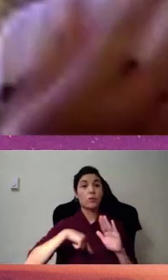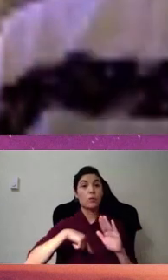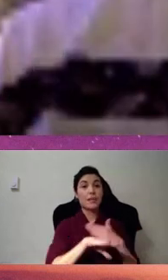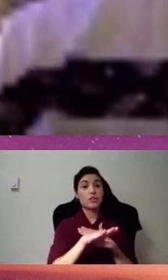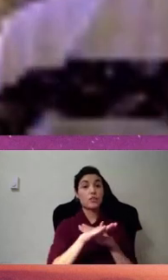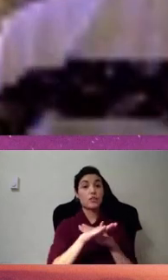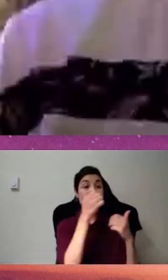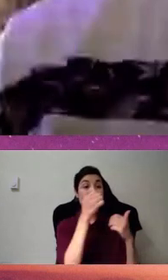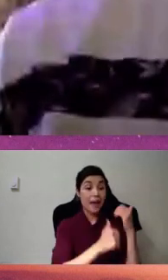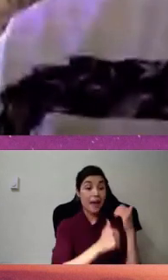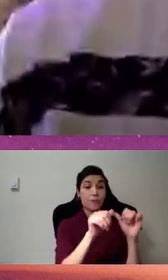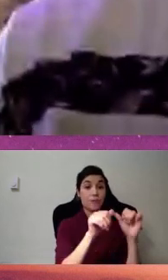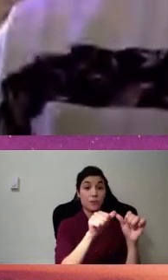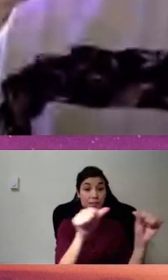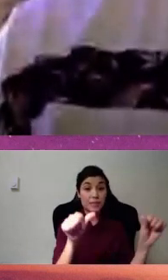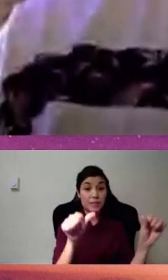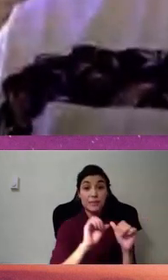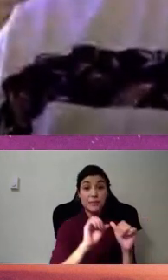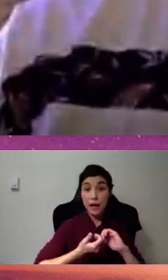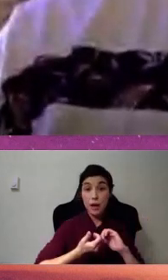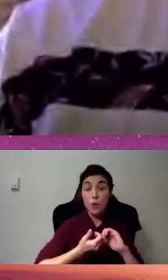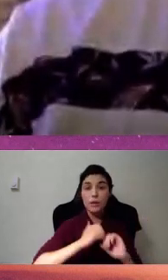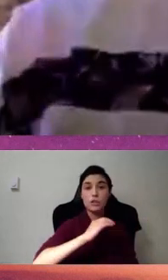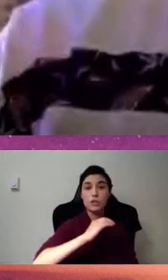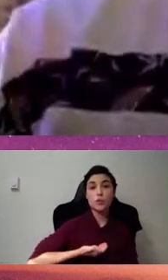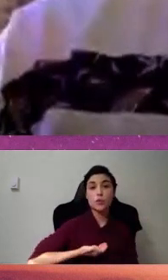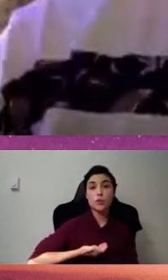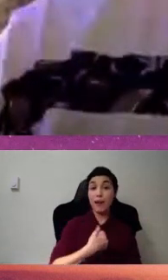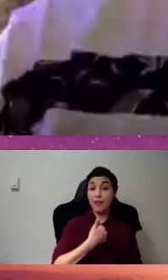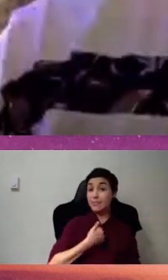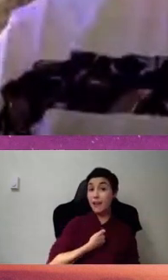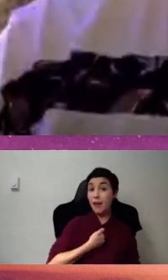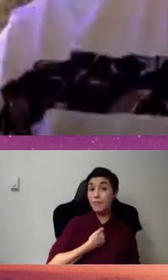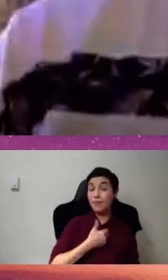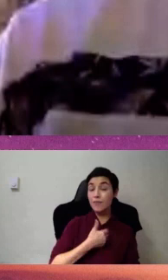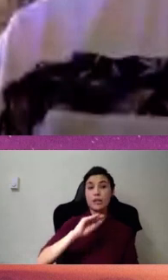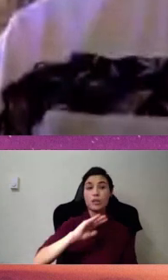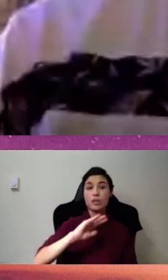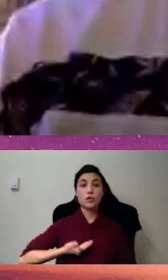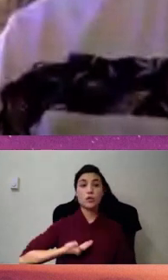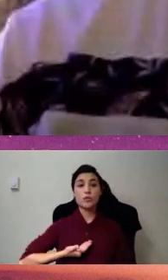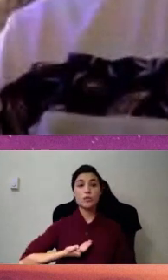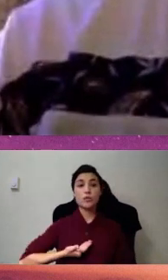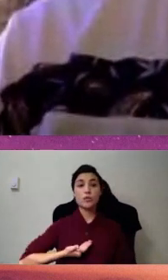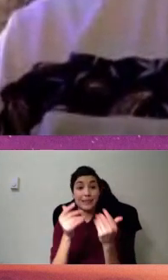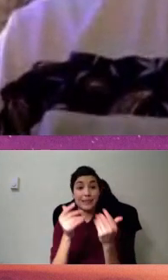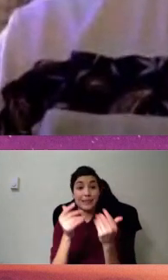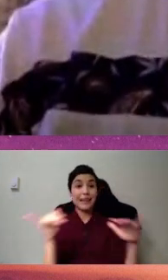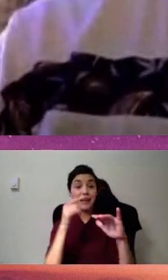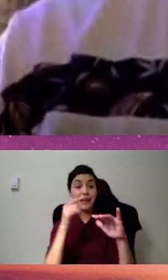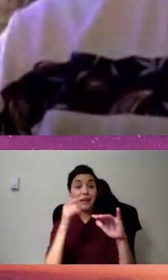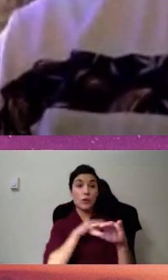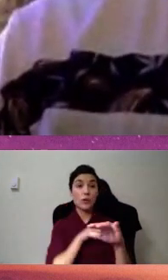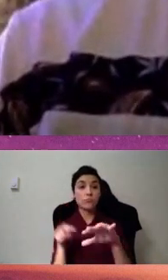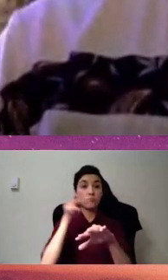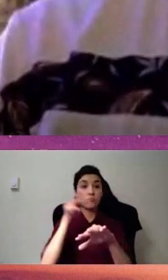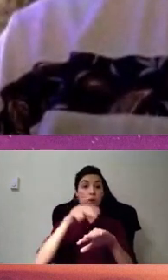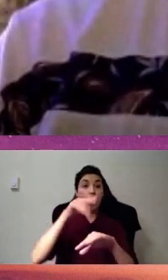and introducing the land that we're on. And that's called a land acknowledgement in a lot of communities now.